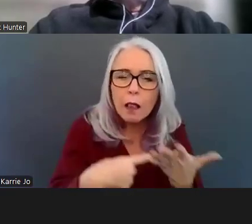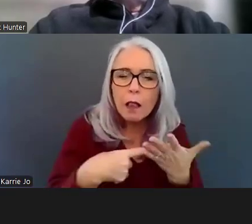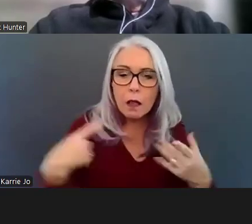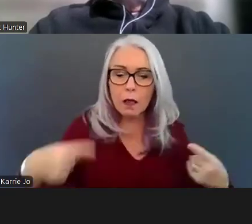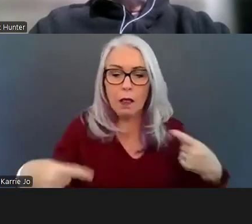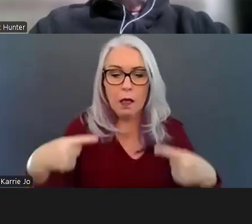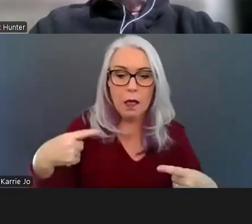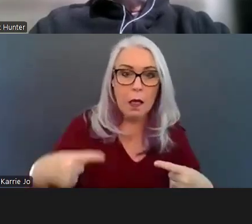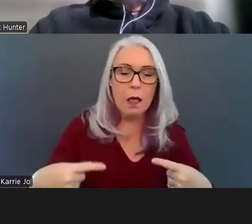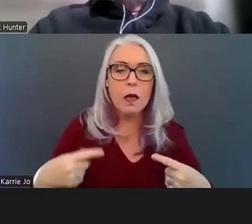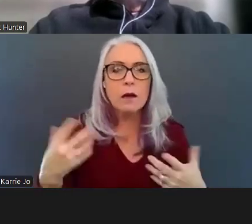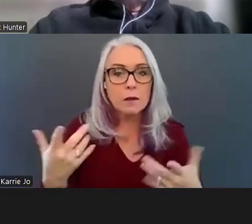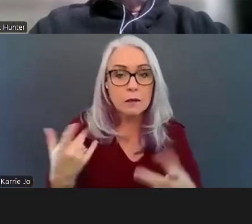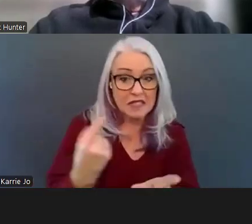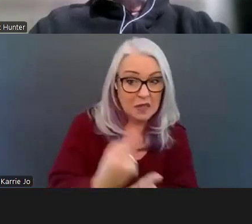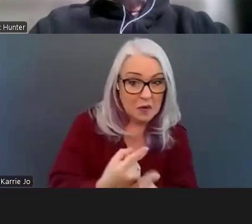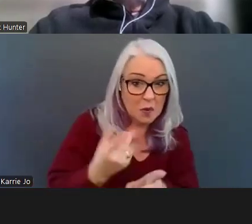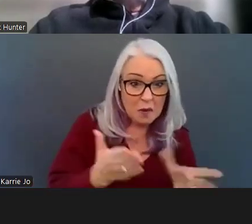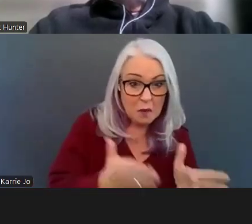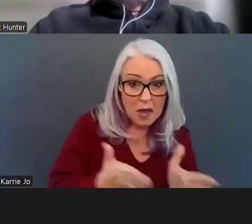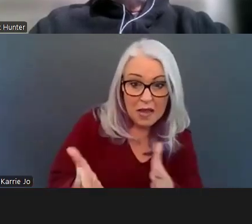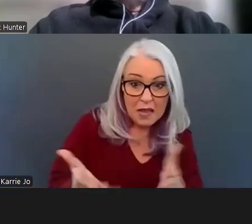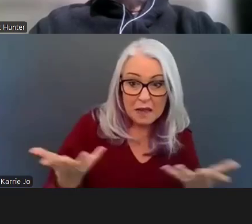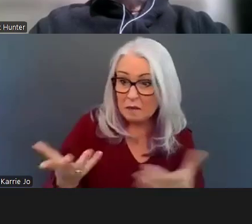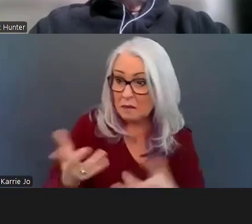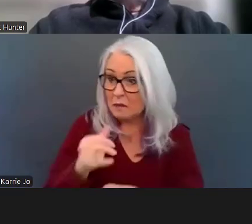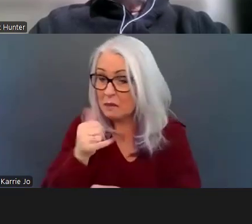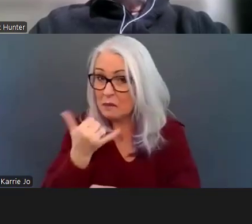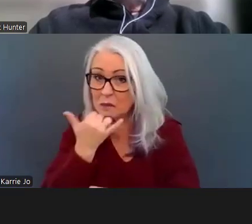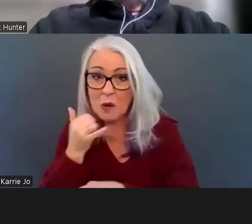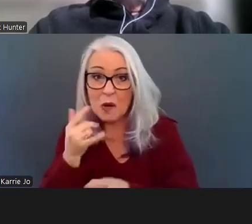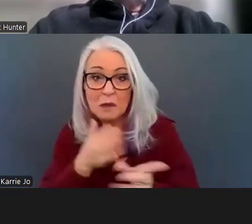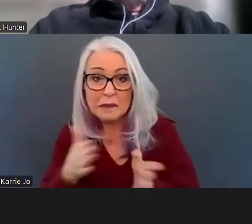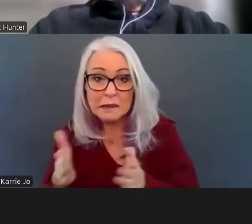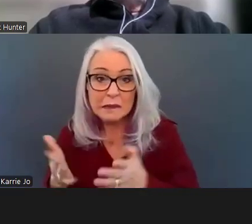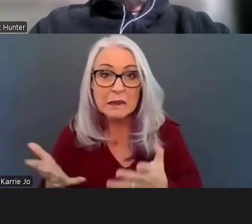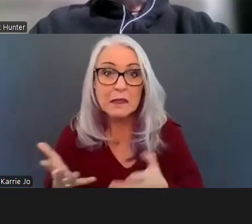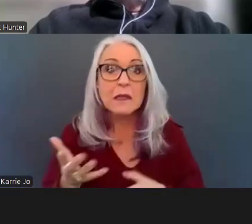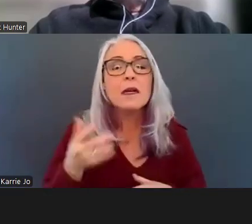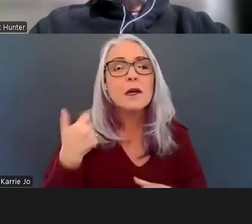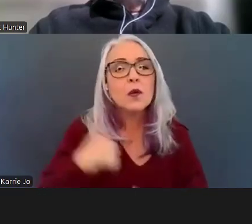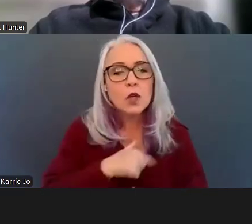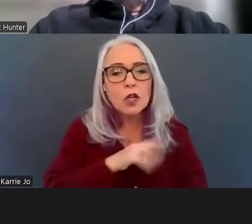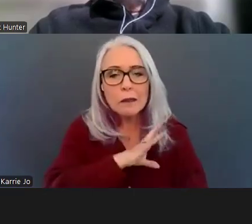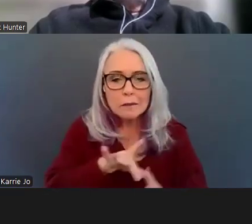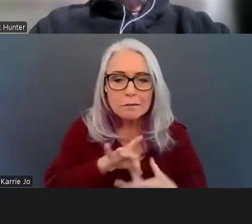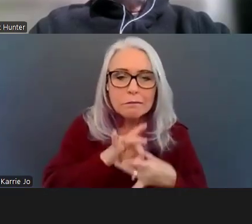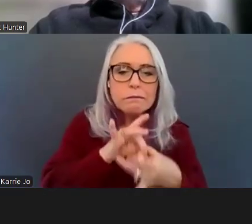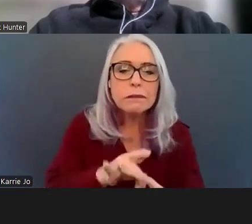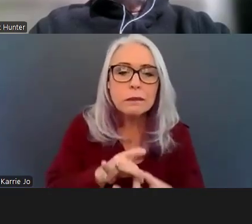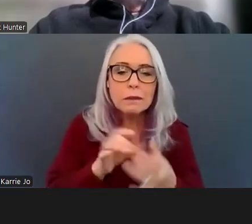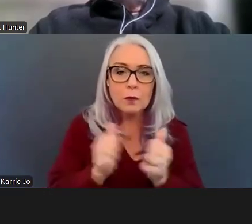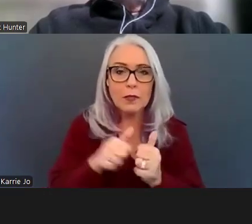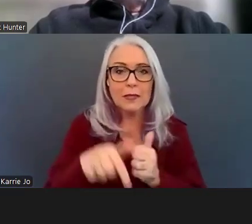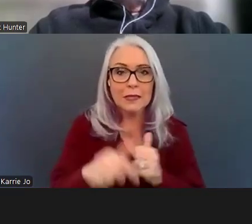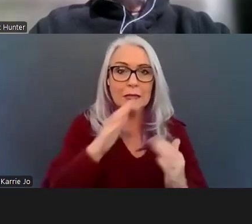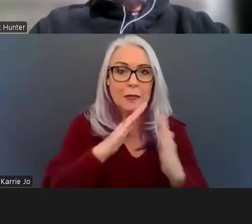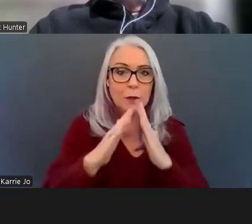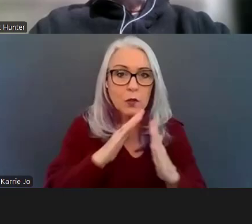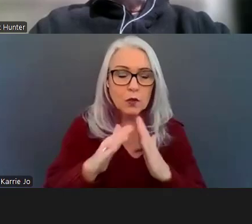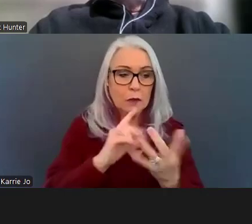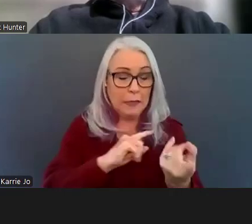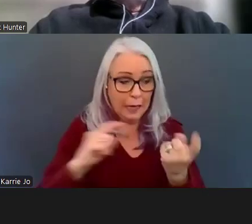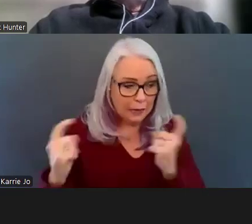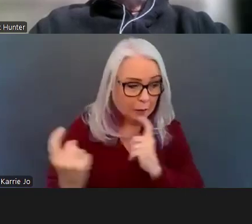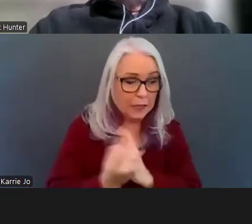the right course forward. And so being engaged, as we are in this community and thinking about adaptation and tailoring